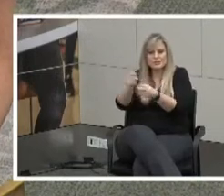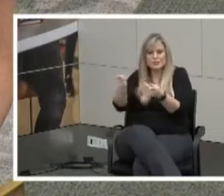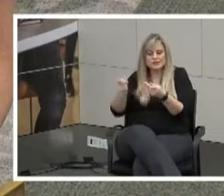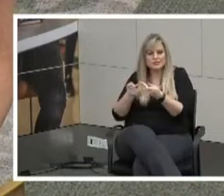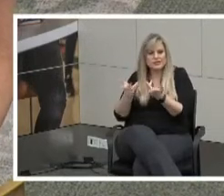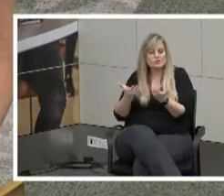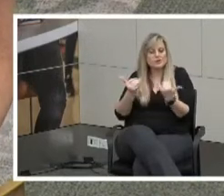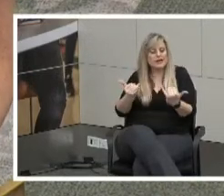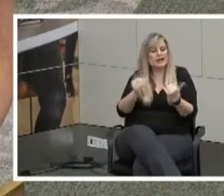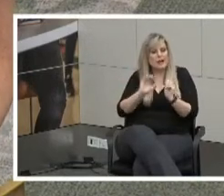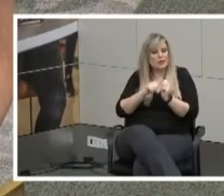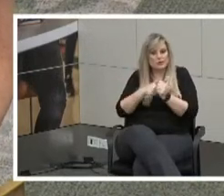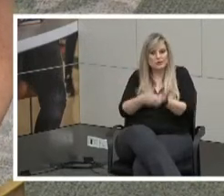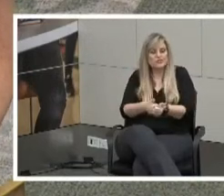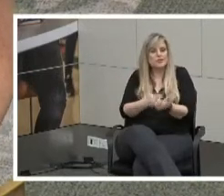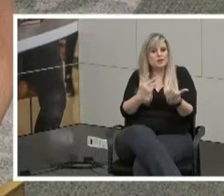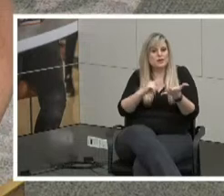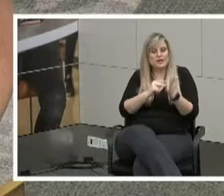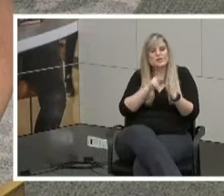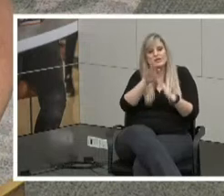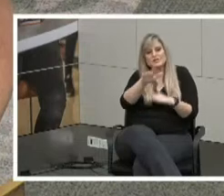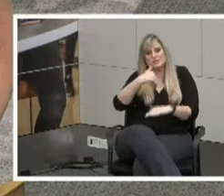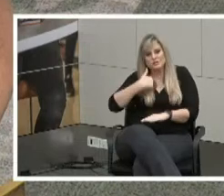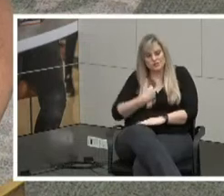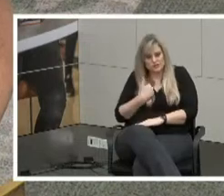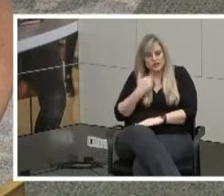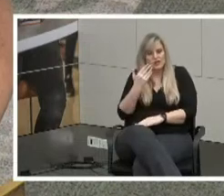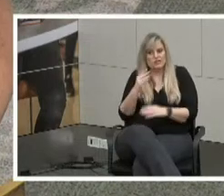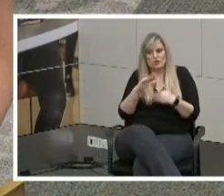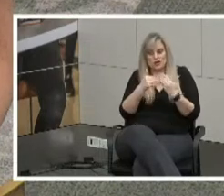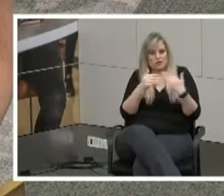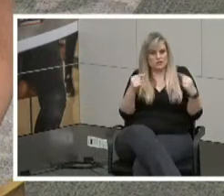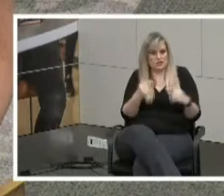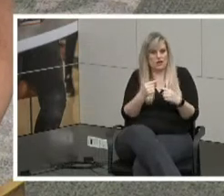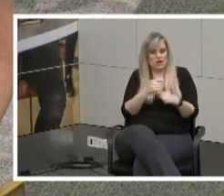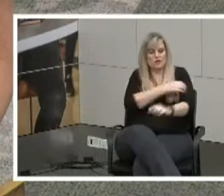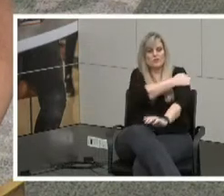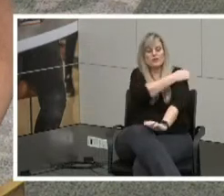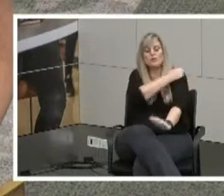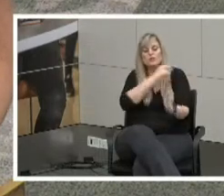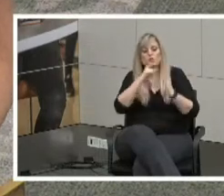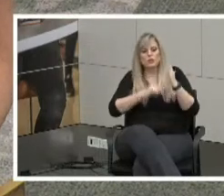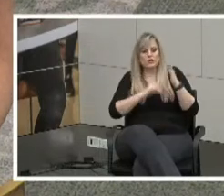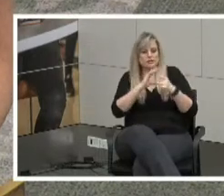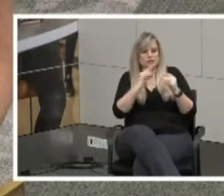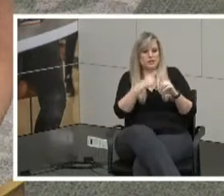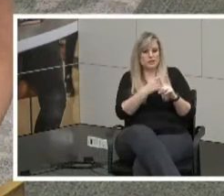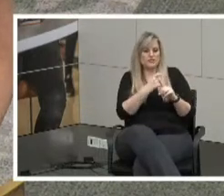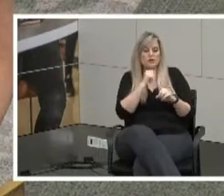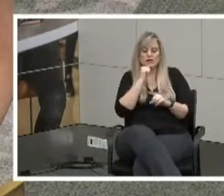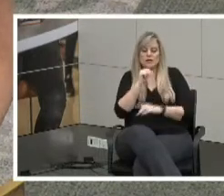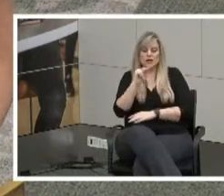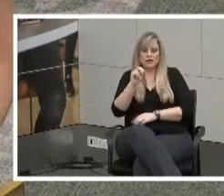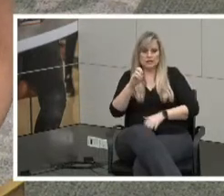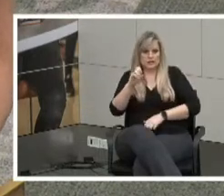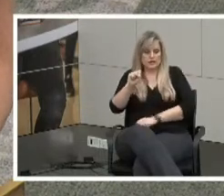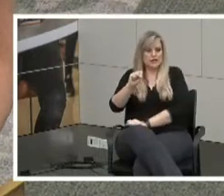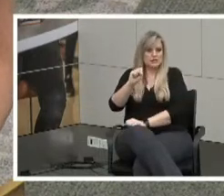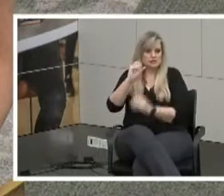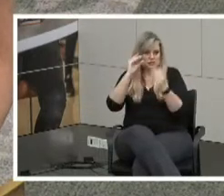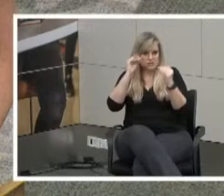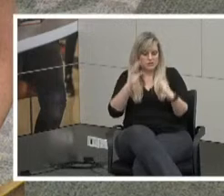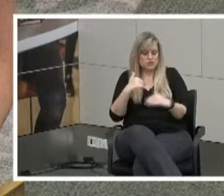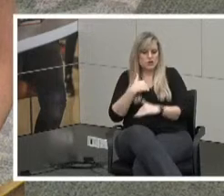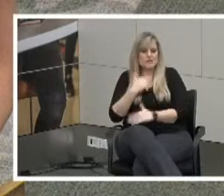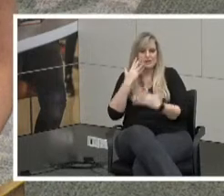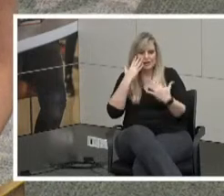complicit in the harm being done I will read a statement from a teacher at a non-ins school it is unfortunate and dystopian that I